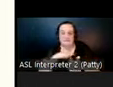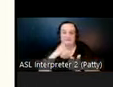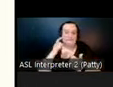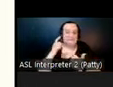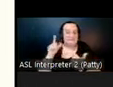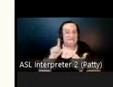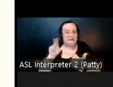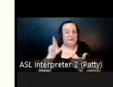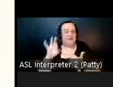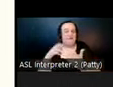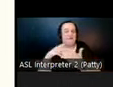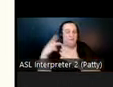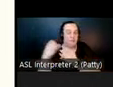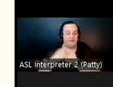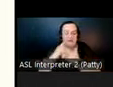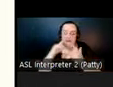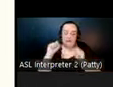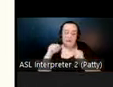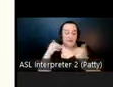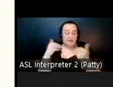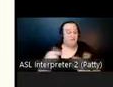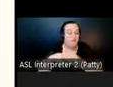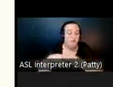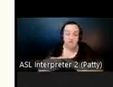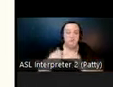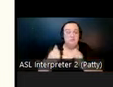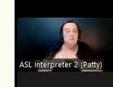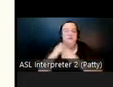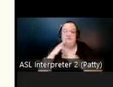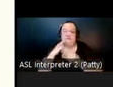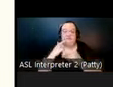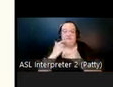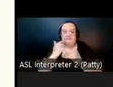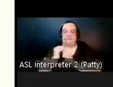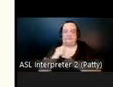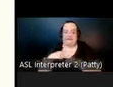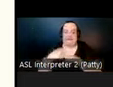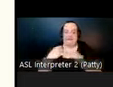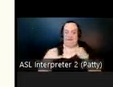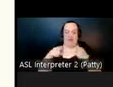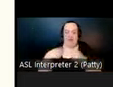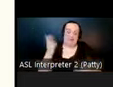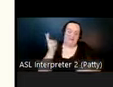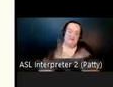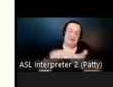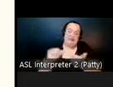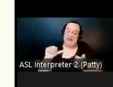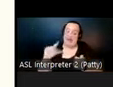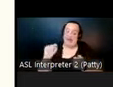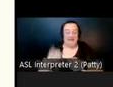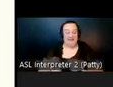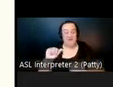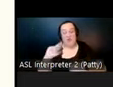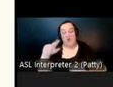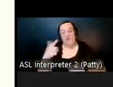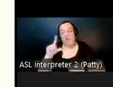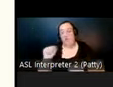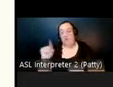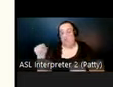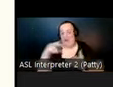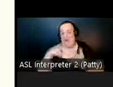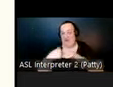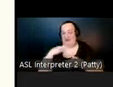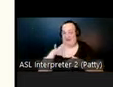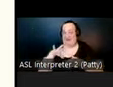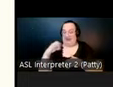LRF project execution started with a tight timeline. When the act was signed in August of 2020, we had 90 days